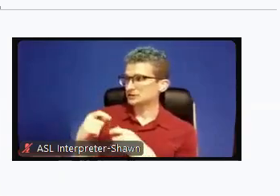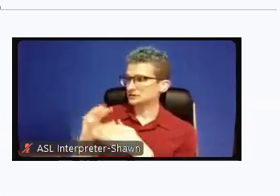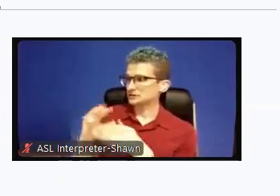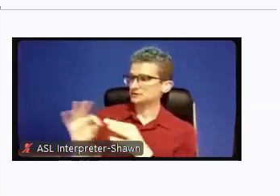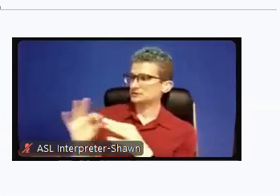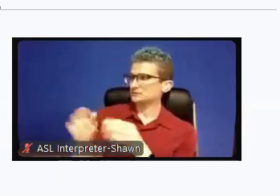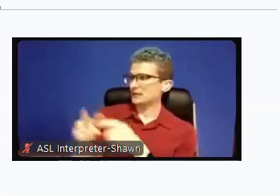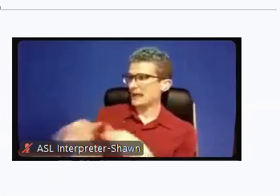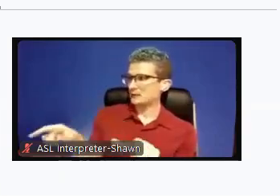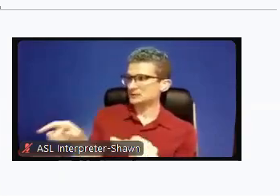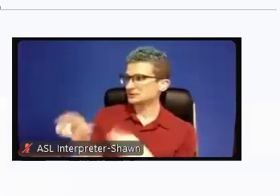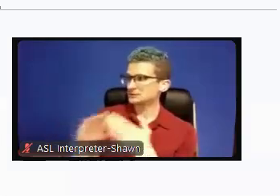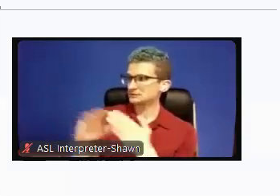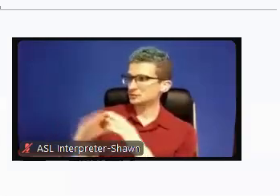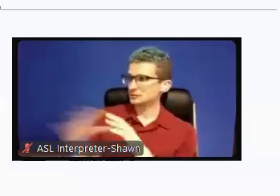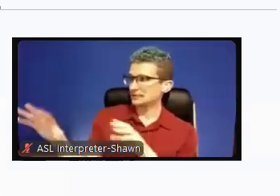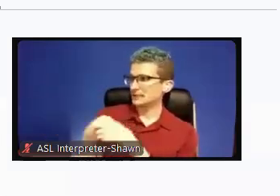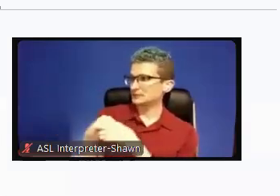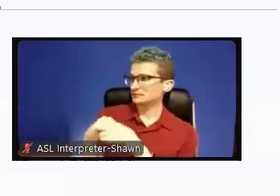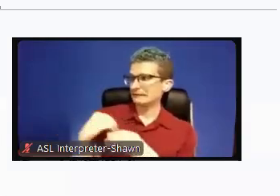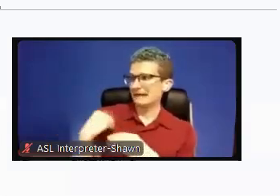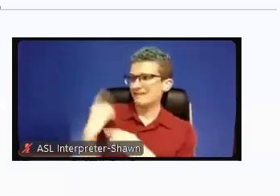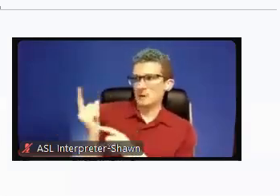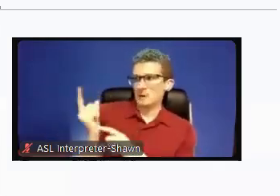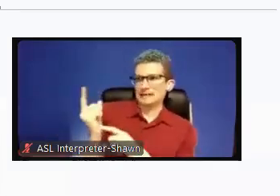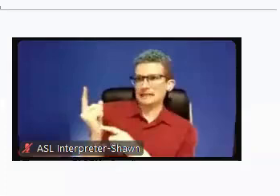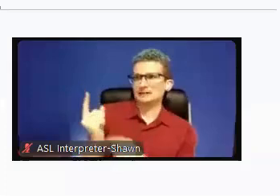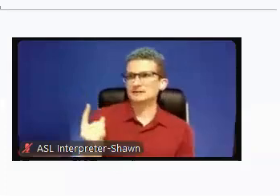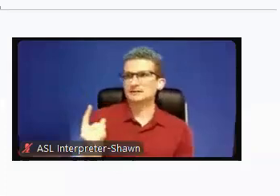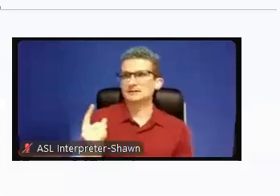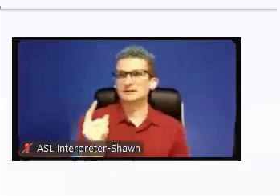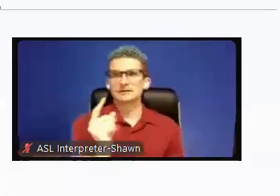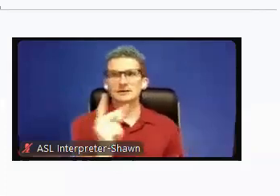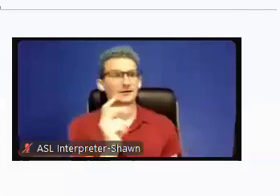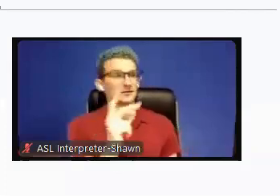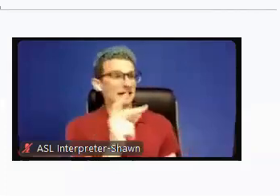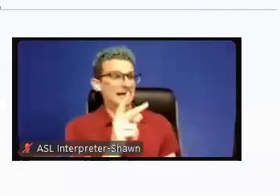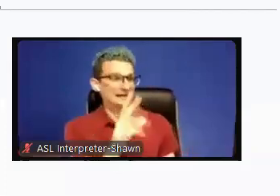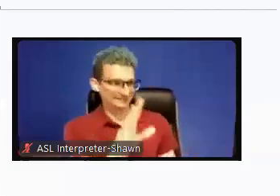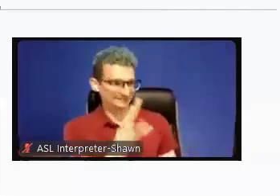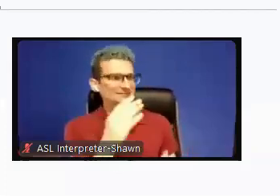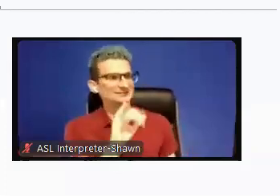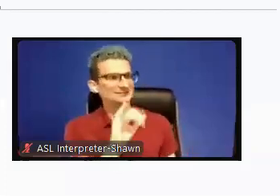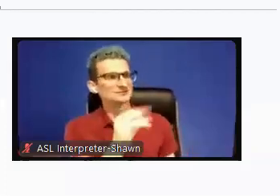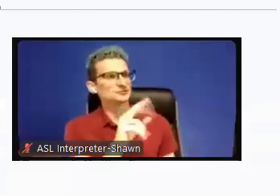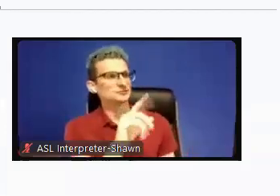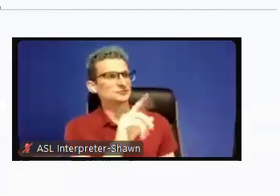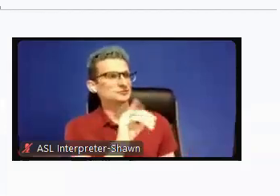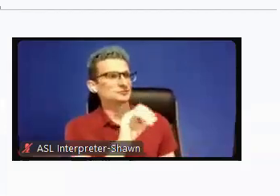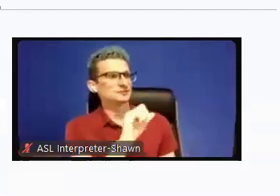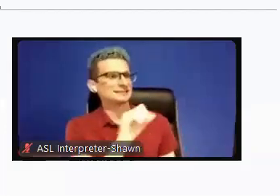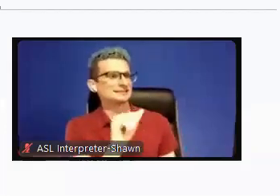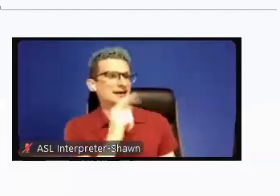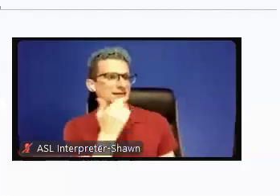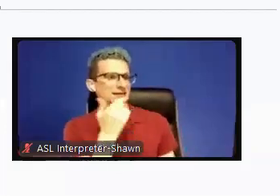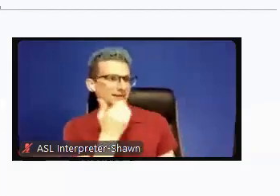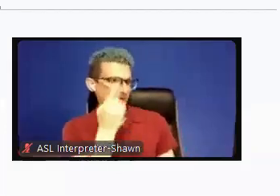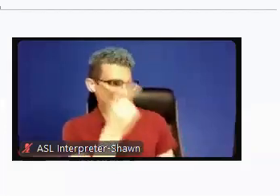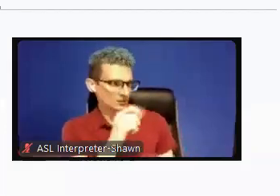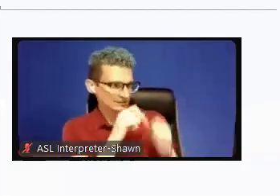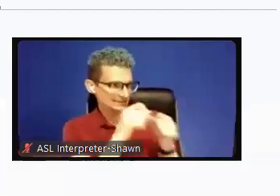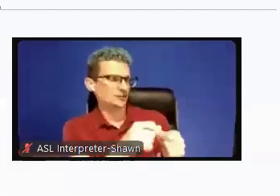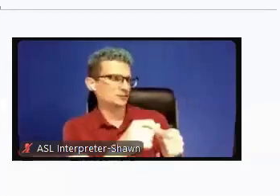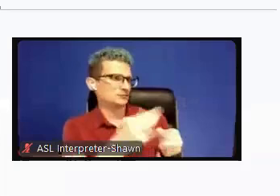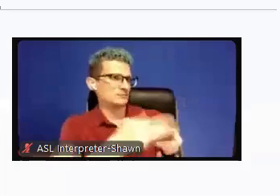Yes. We have 1 minute. Okay. Julissa, thank you for continuing to flag that for us. So incredibly